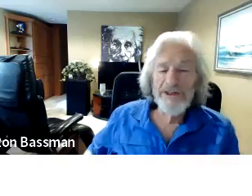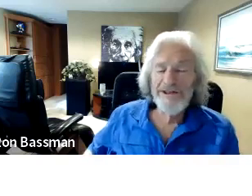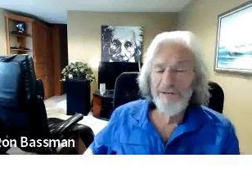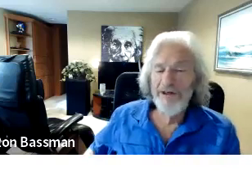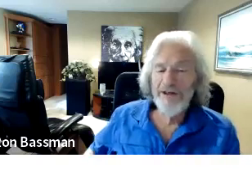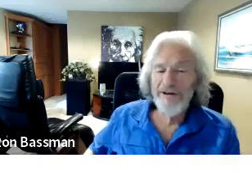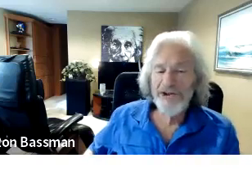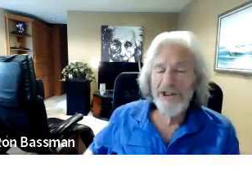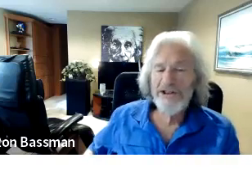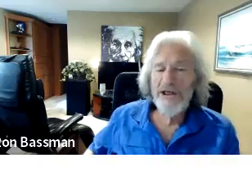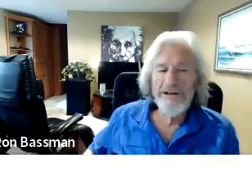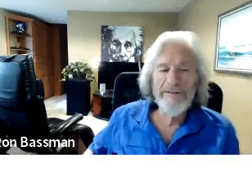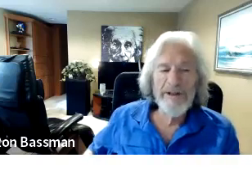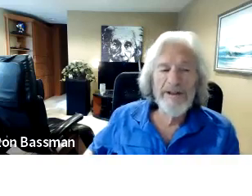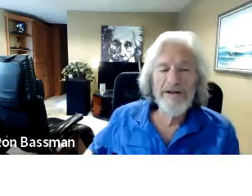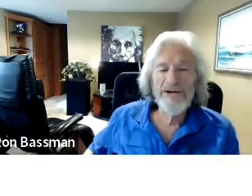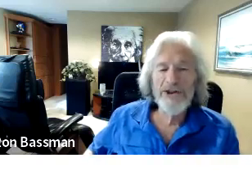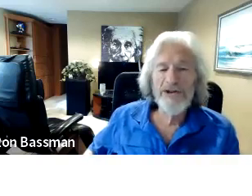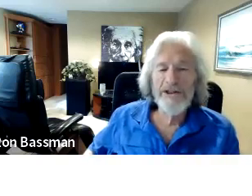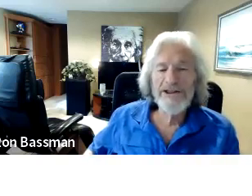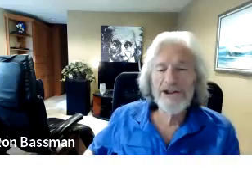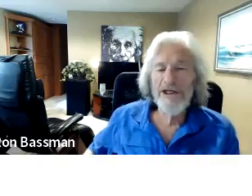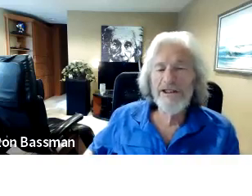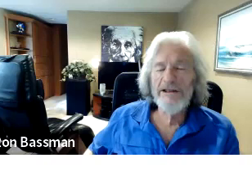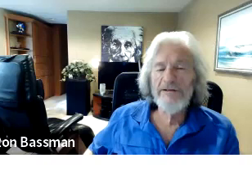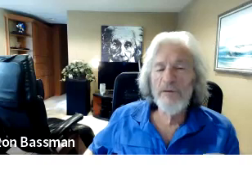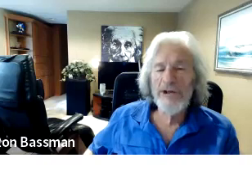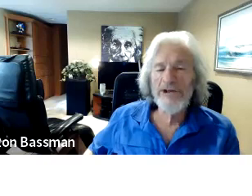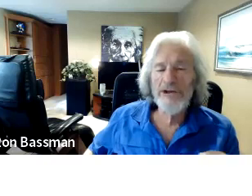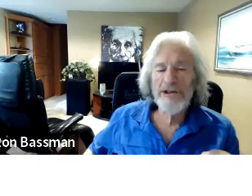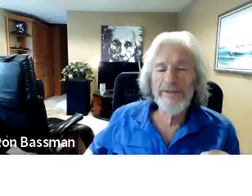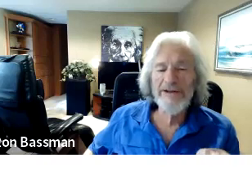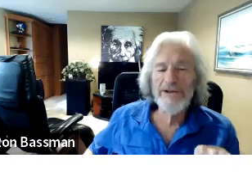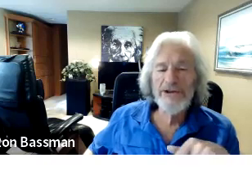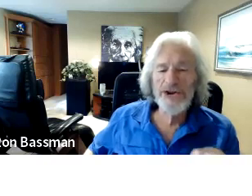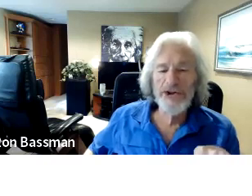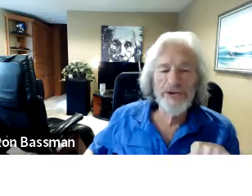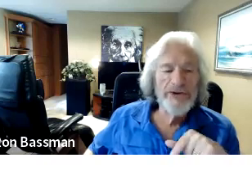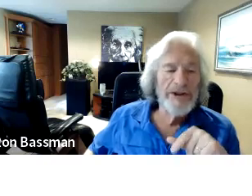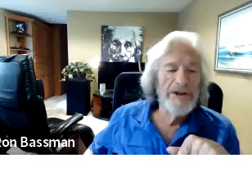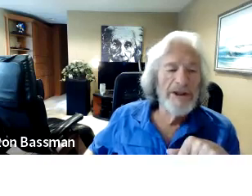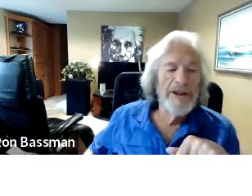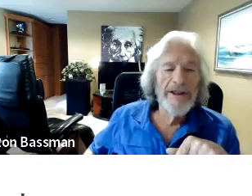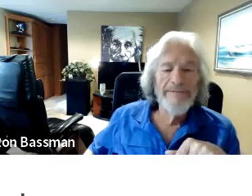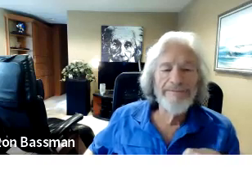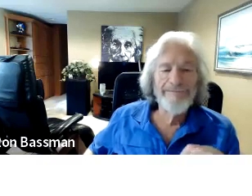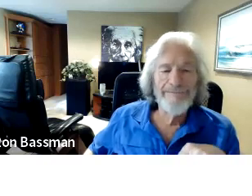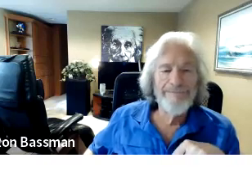We're starting to run close on time. And could you go to the next slide? I want to talk about SHIELD.